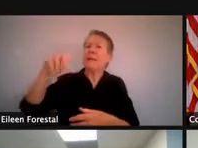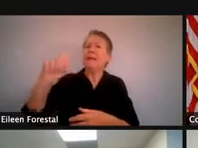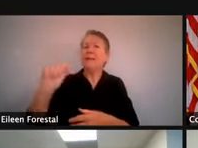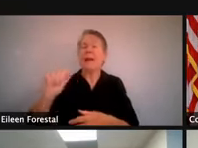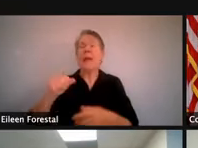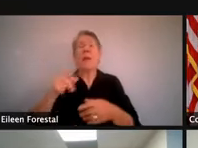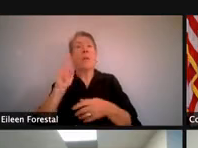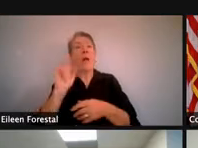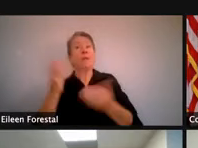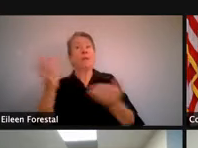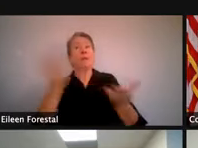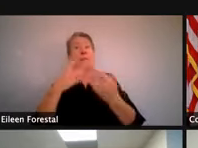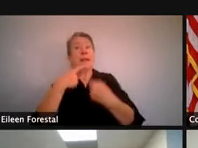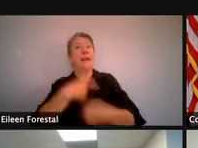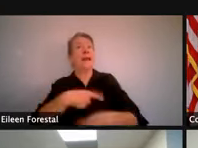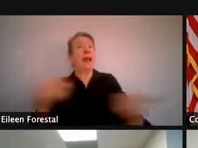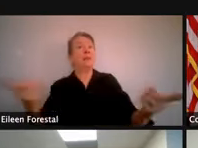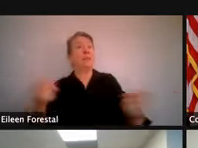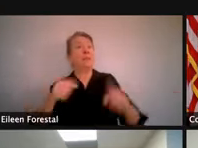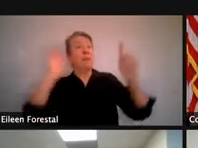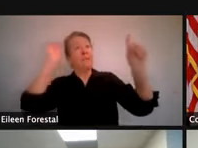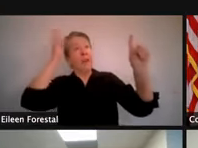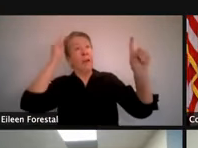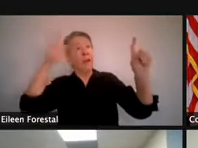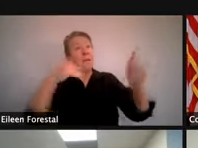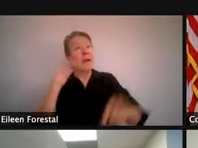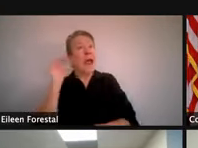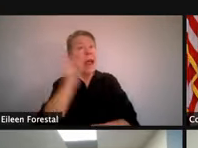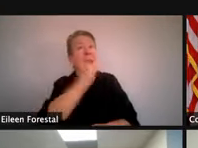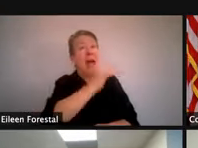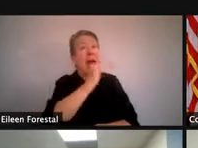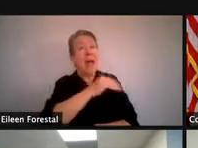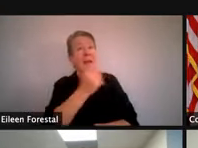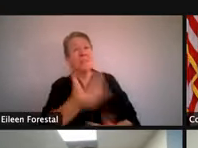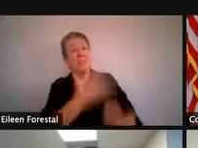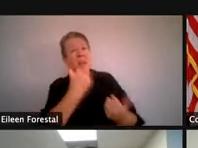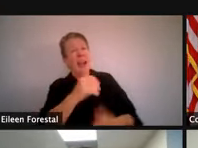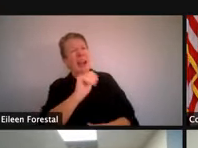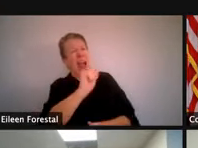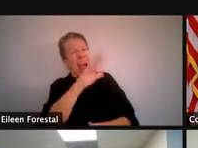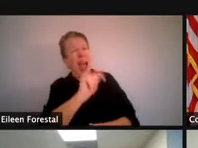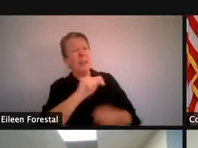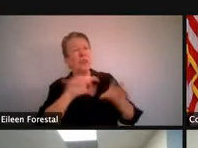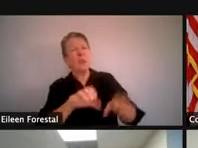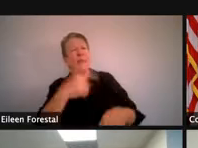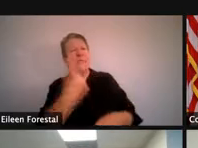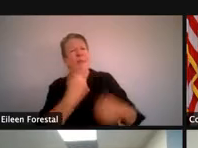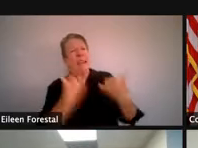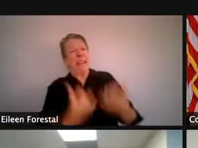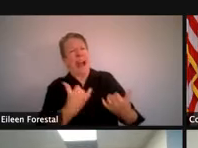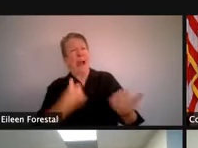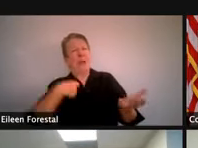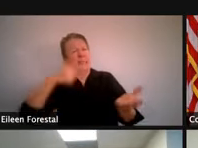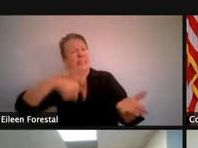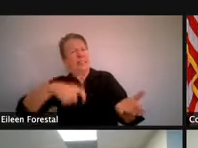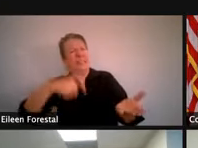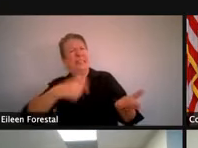act. We need Congress to pass a big stimulus bill, the president to sign it. And a